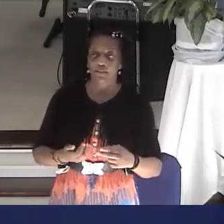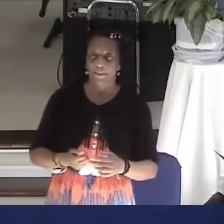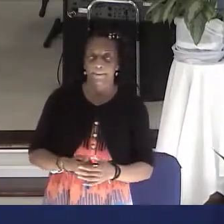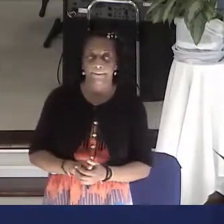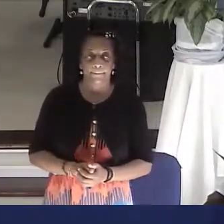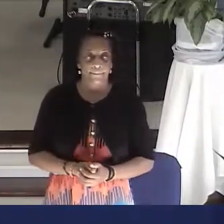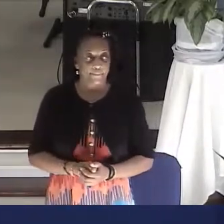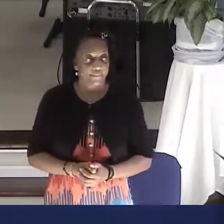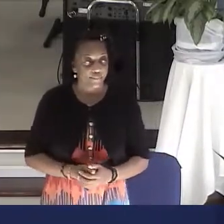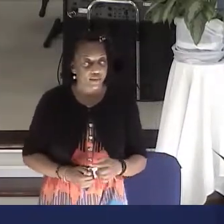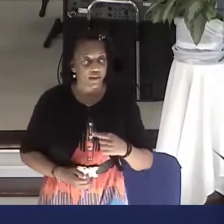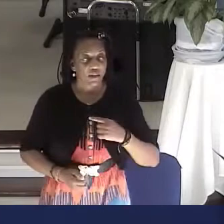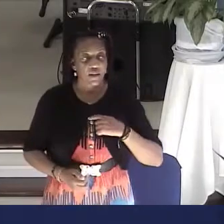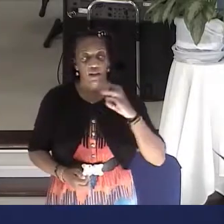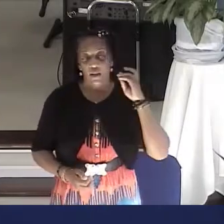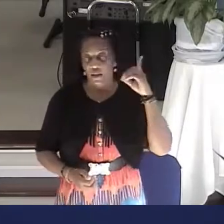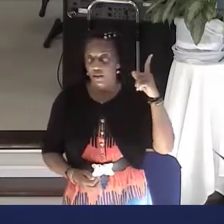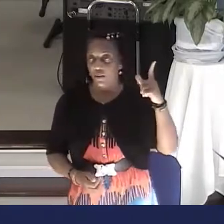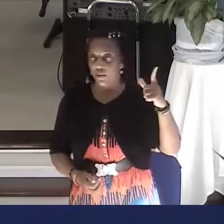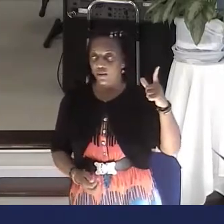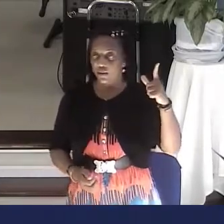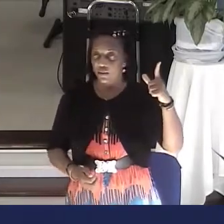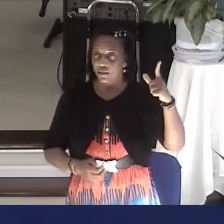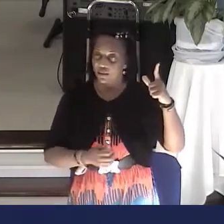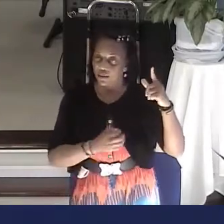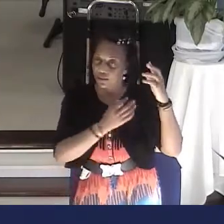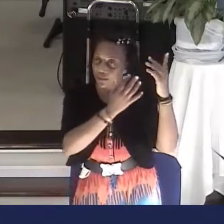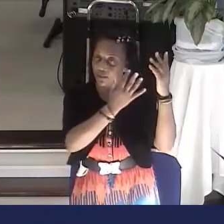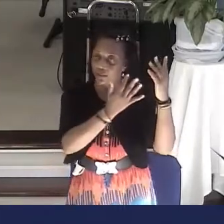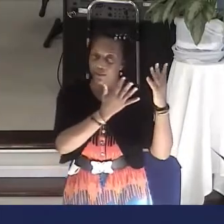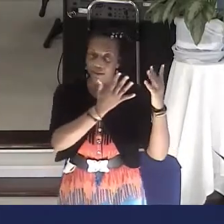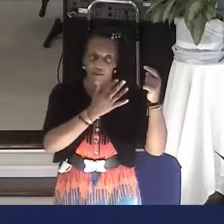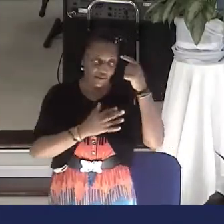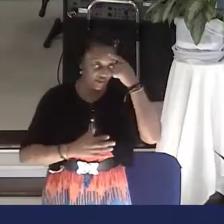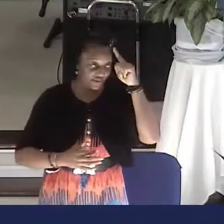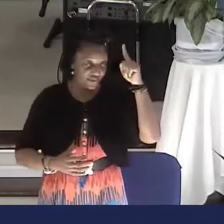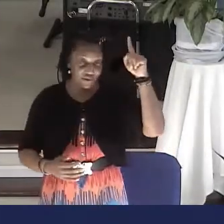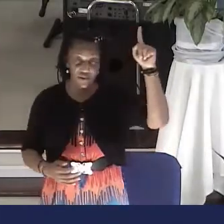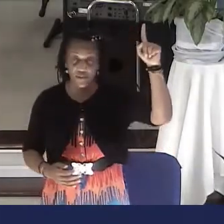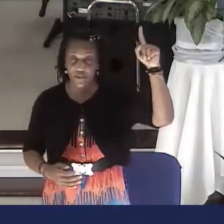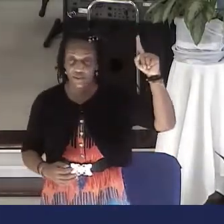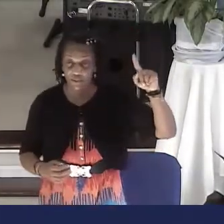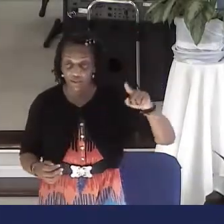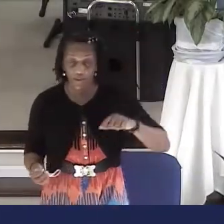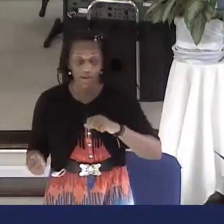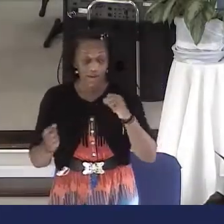holiness. I will wait for you,